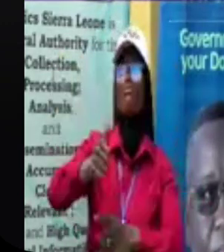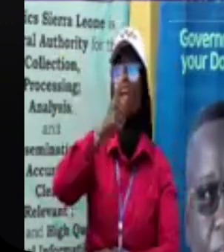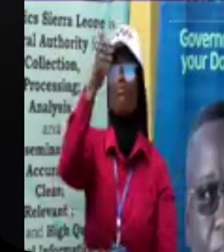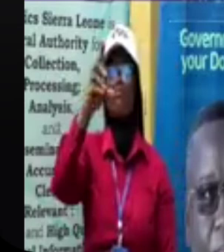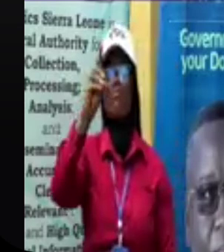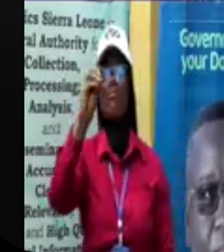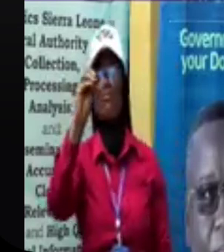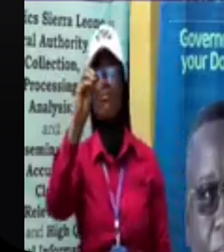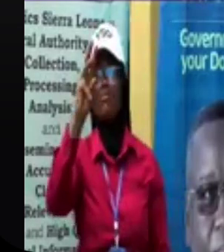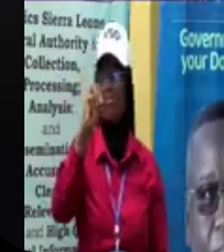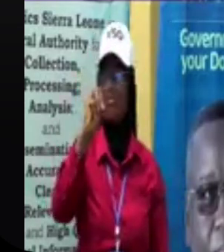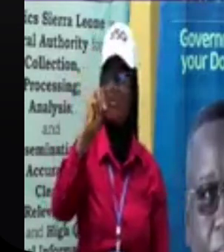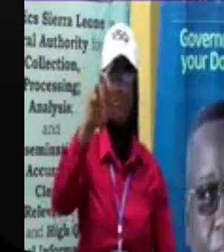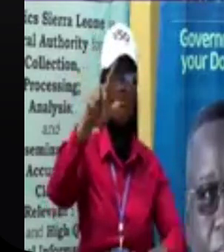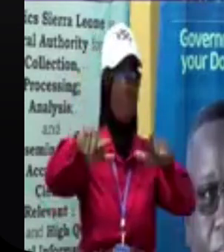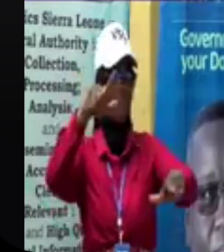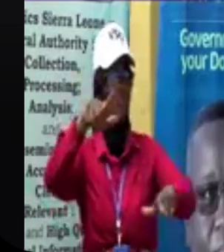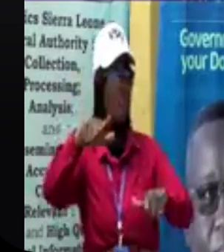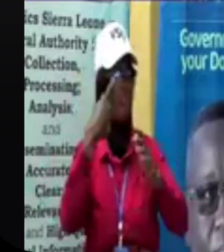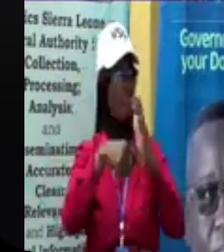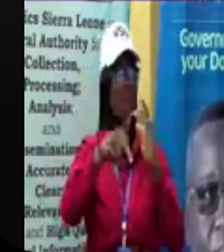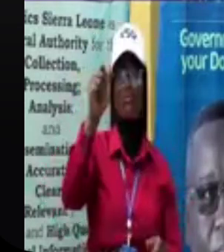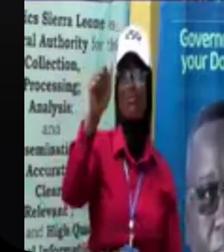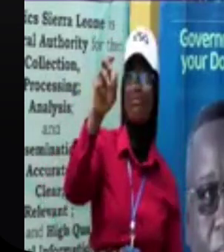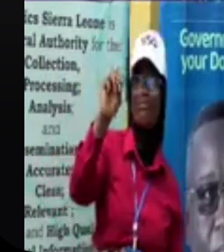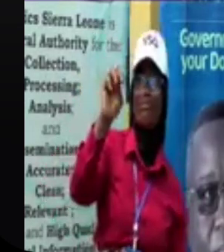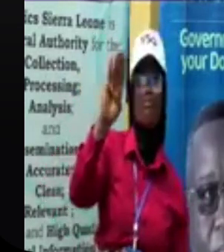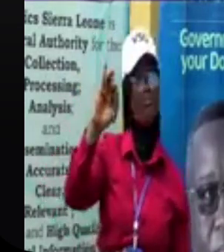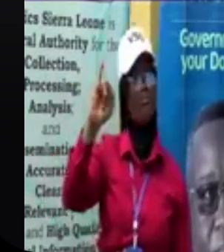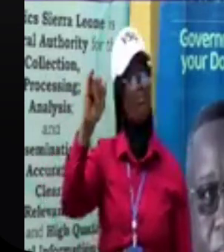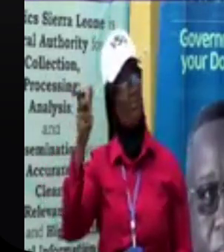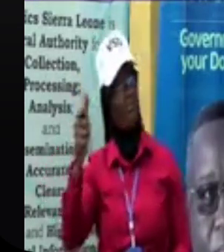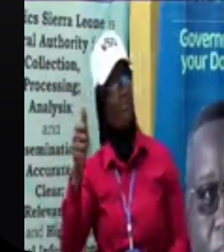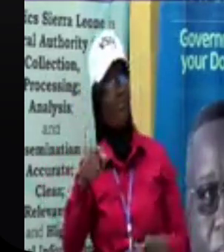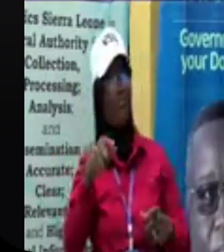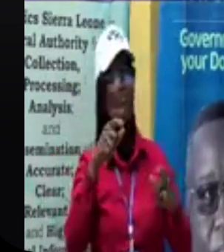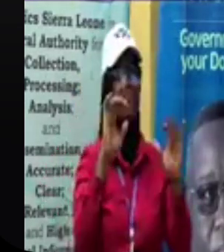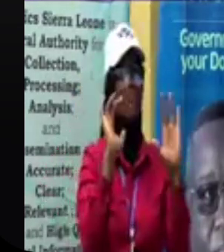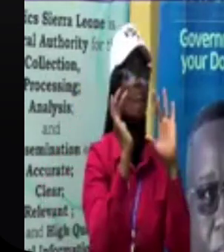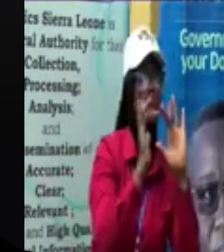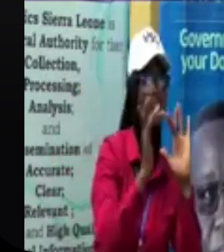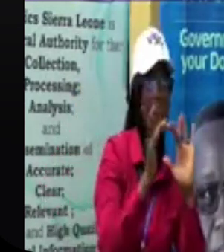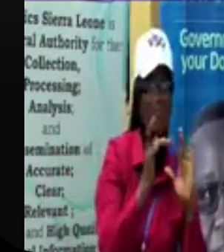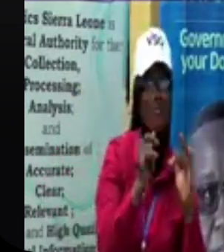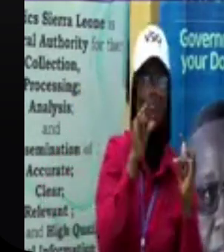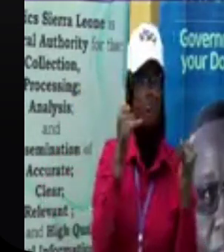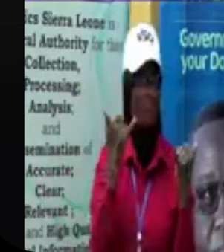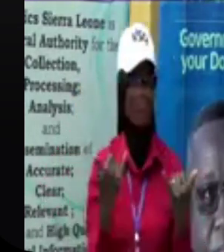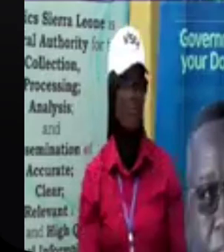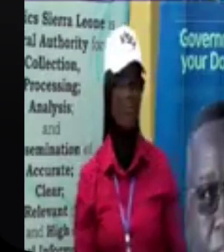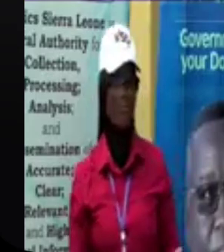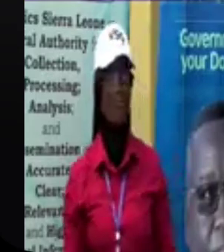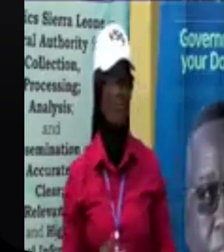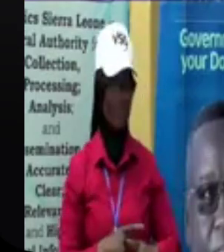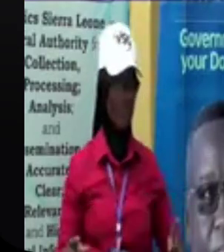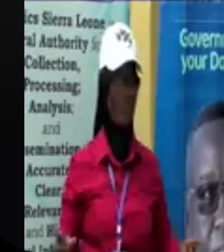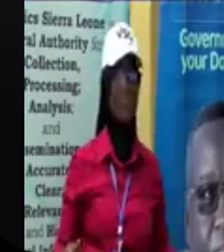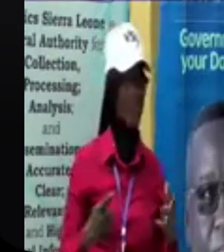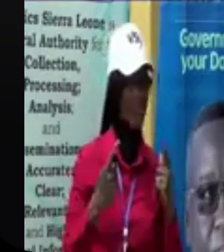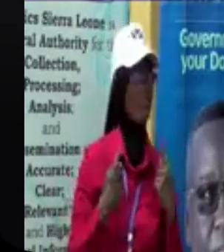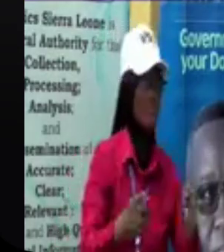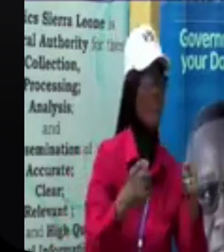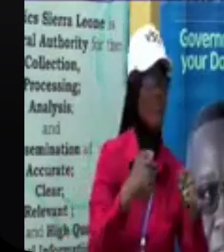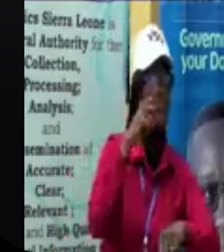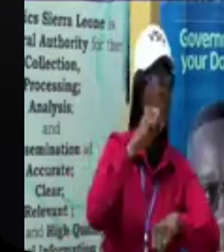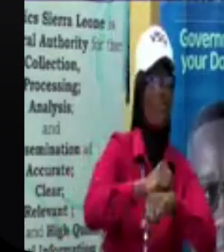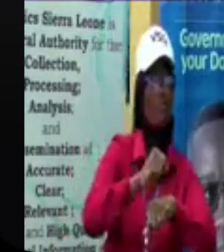about Kambia, what you don't do specifically, then they require disaggregated data we will not get right now, you know, but we'll try for work